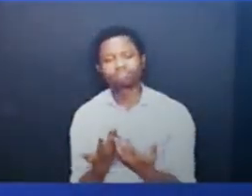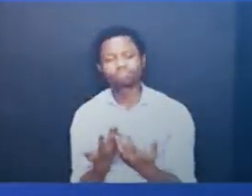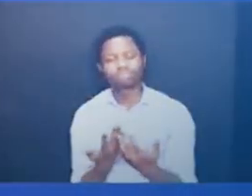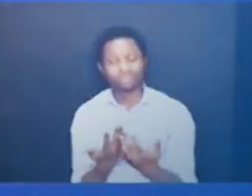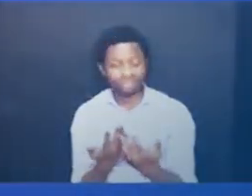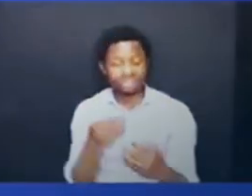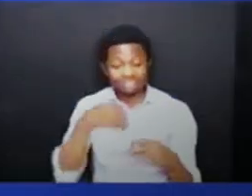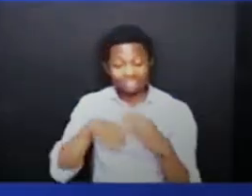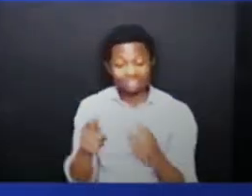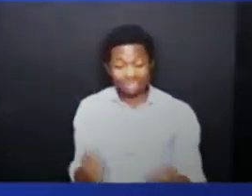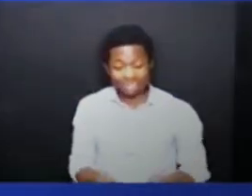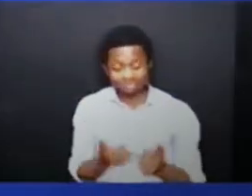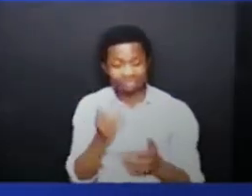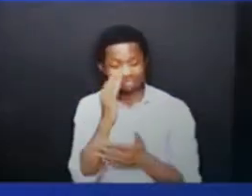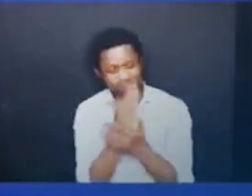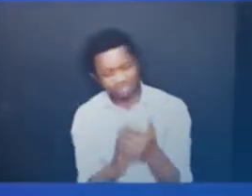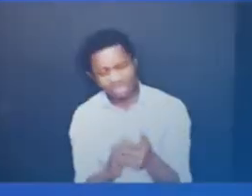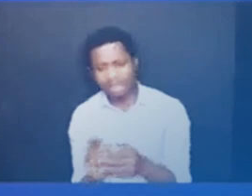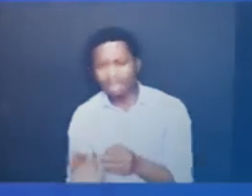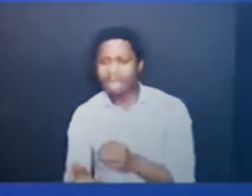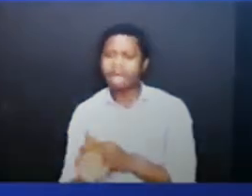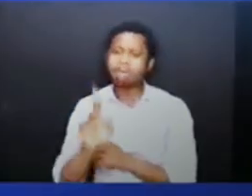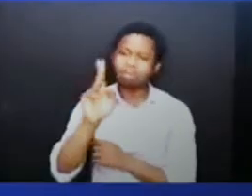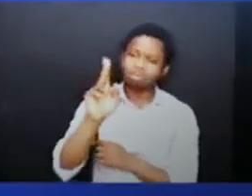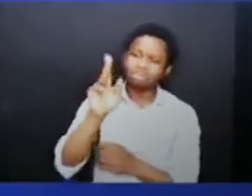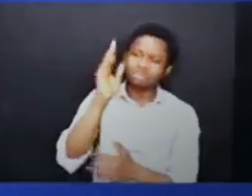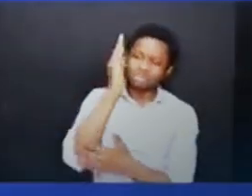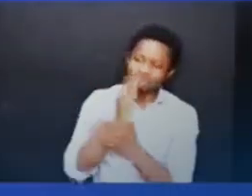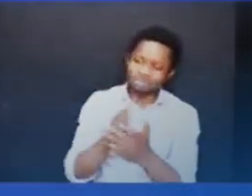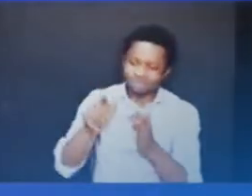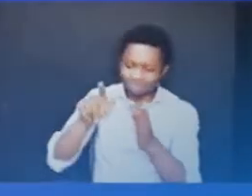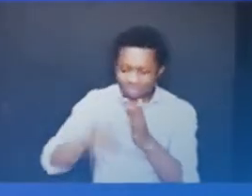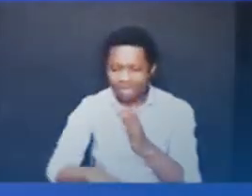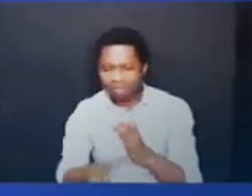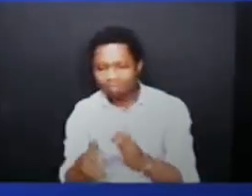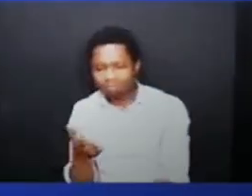downs. It is laced with a lot of